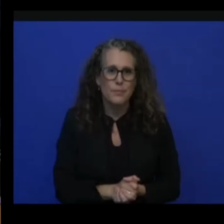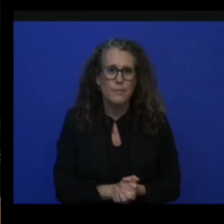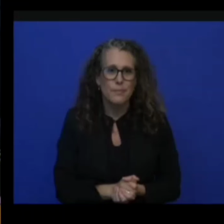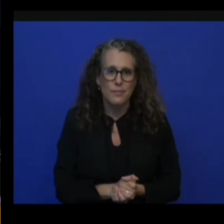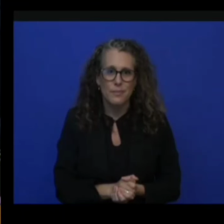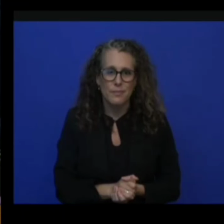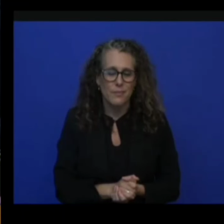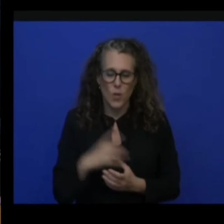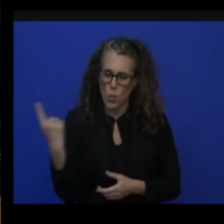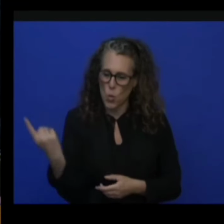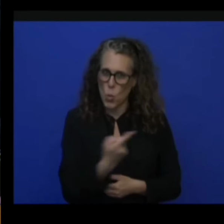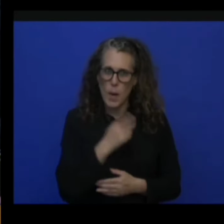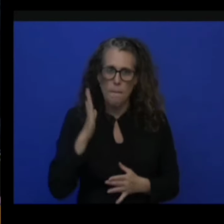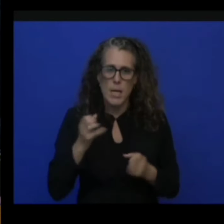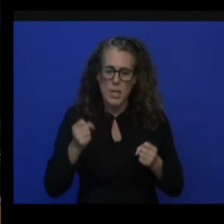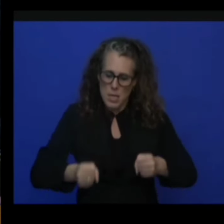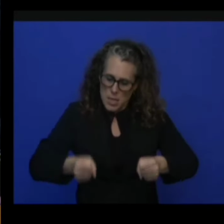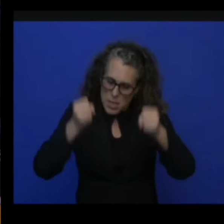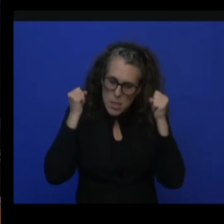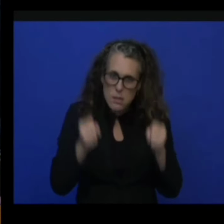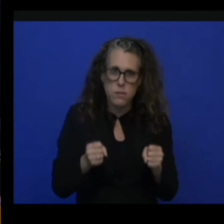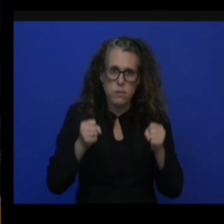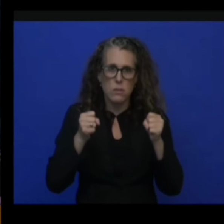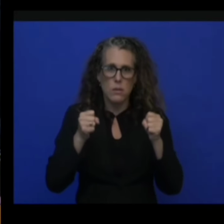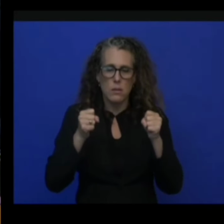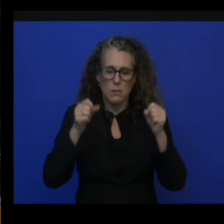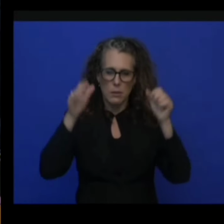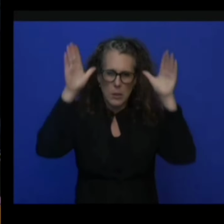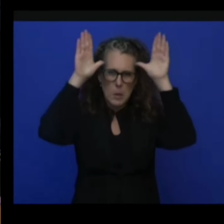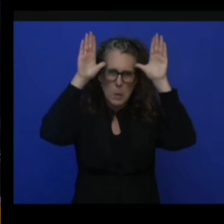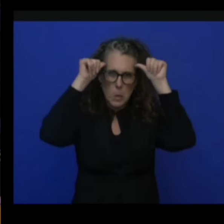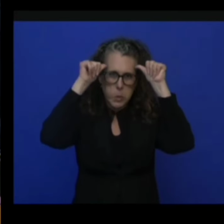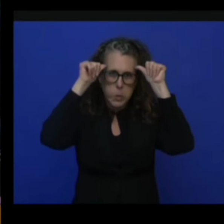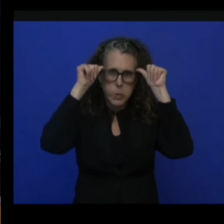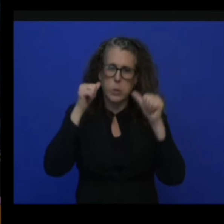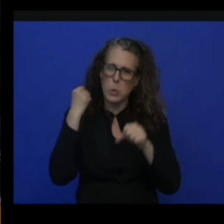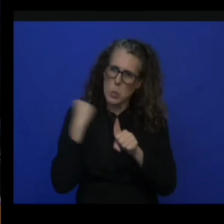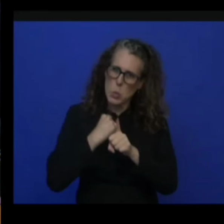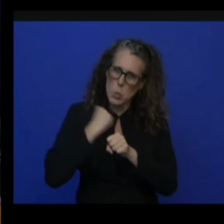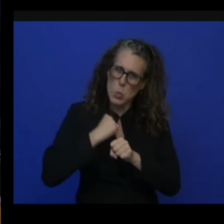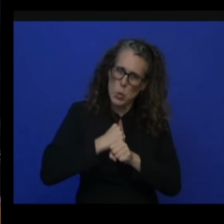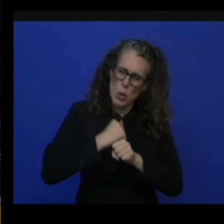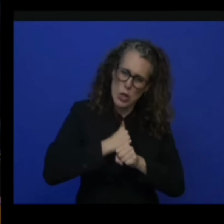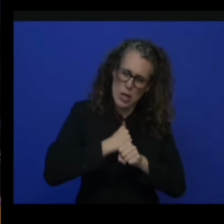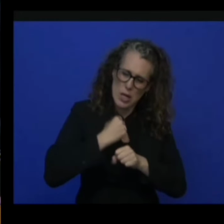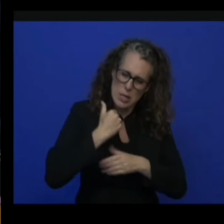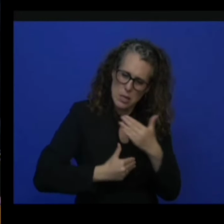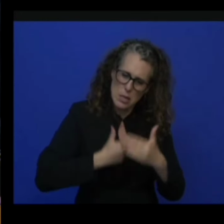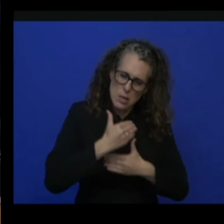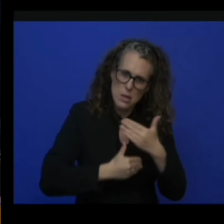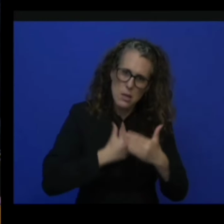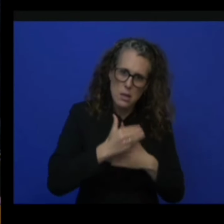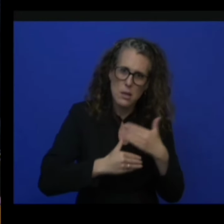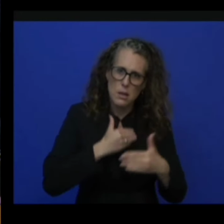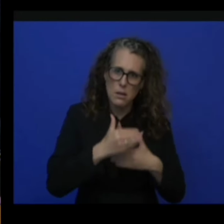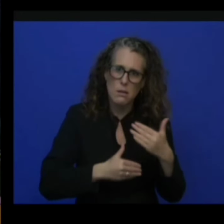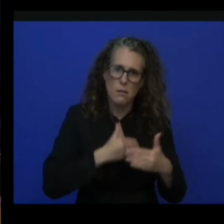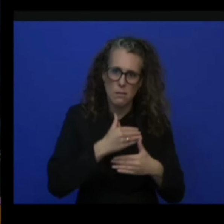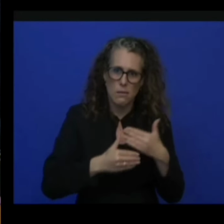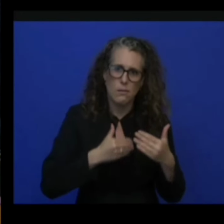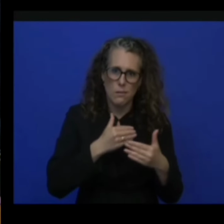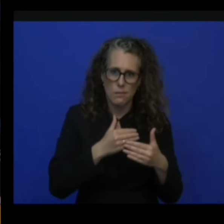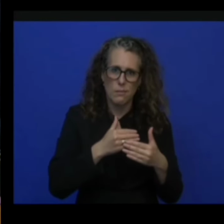indefinitely under a system that was created in the world of